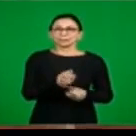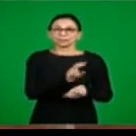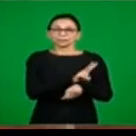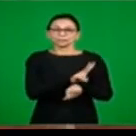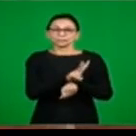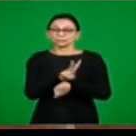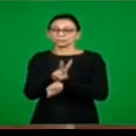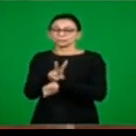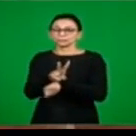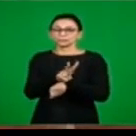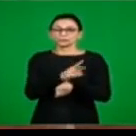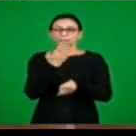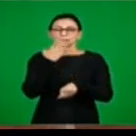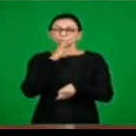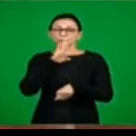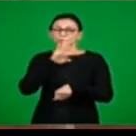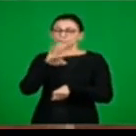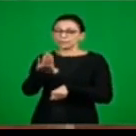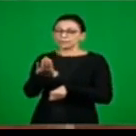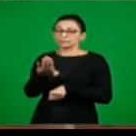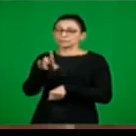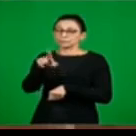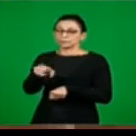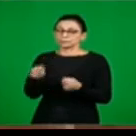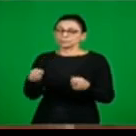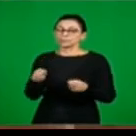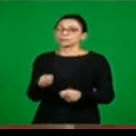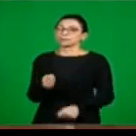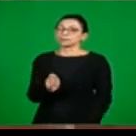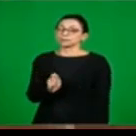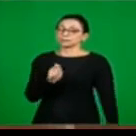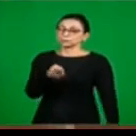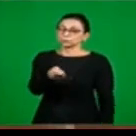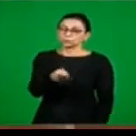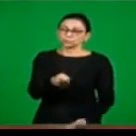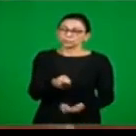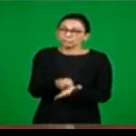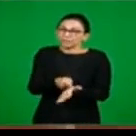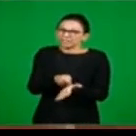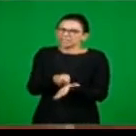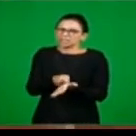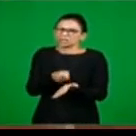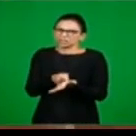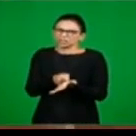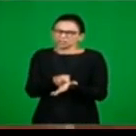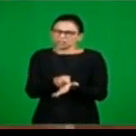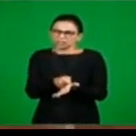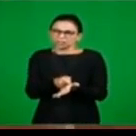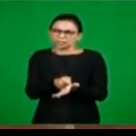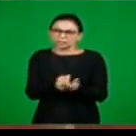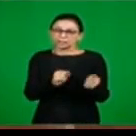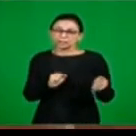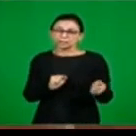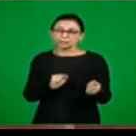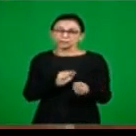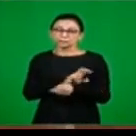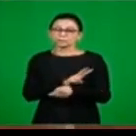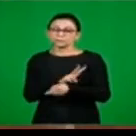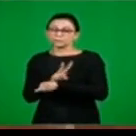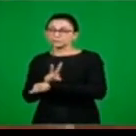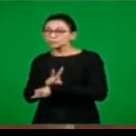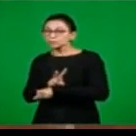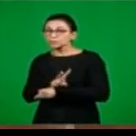and vigilance. So you need to persevere and be vigilant. Pray and be vigilant.